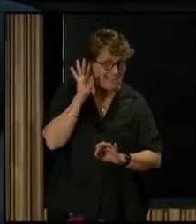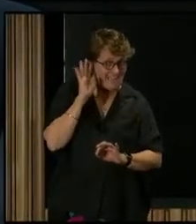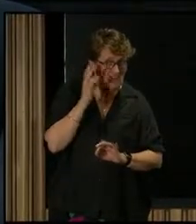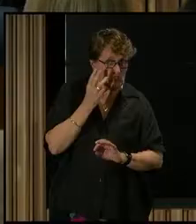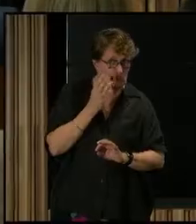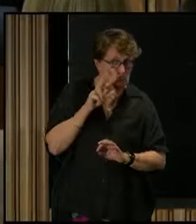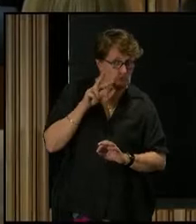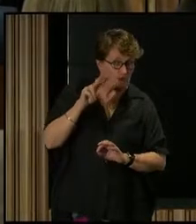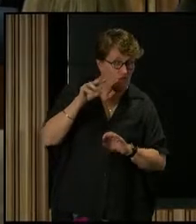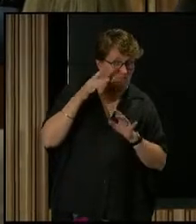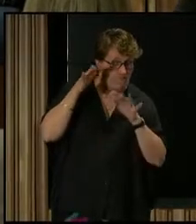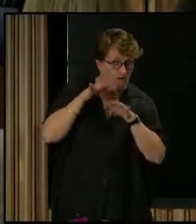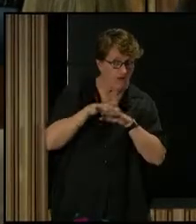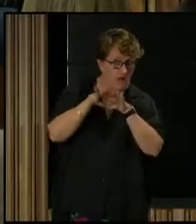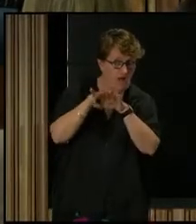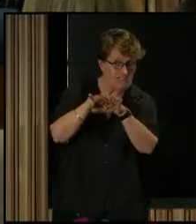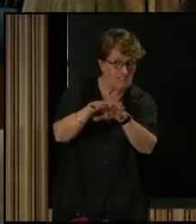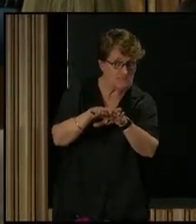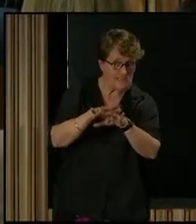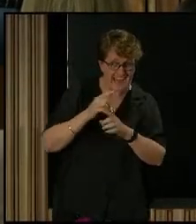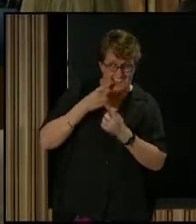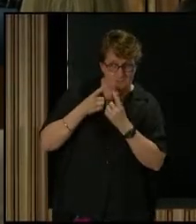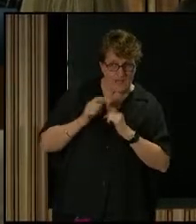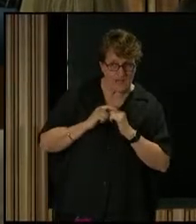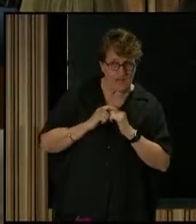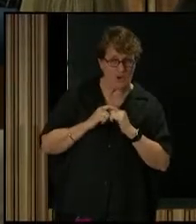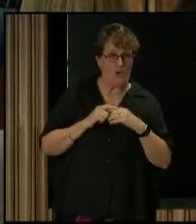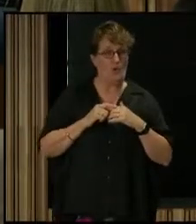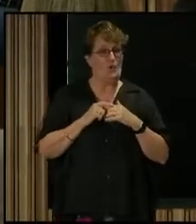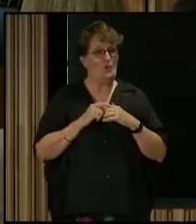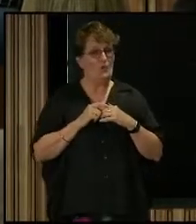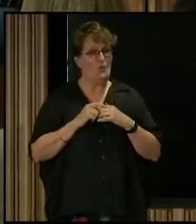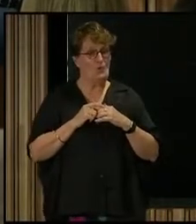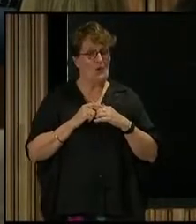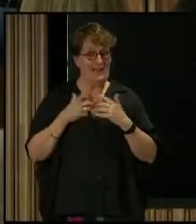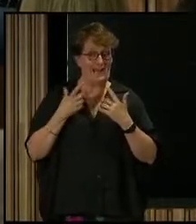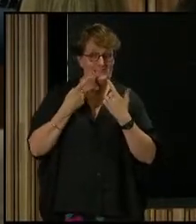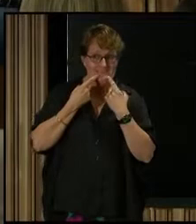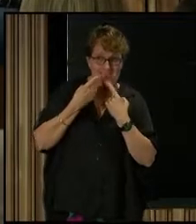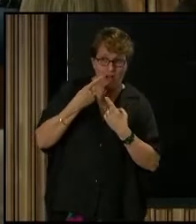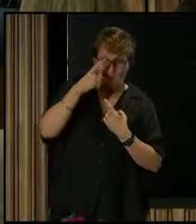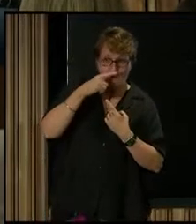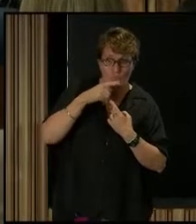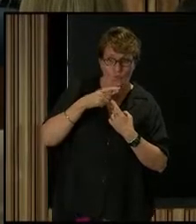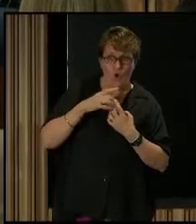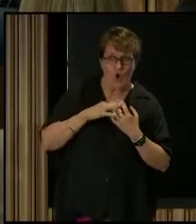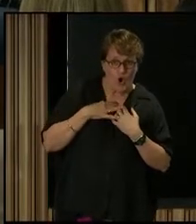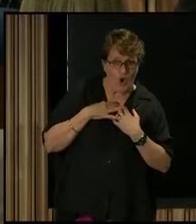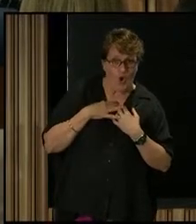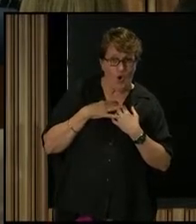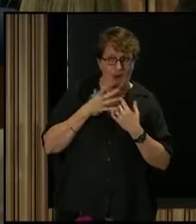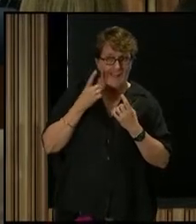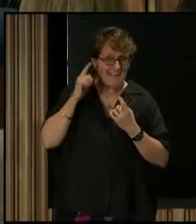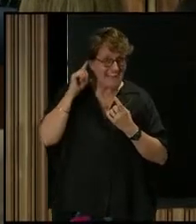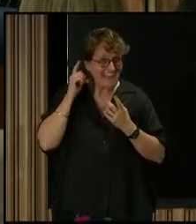harmonies? But the song, well, let me explain them to you. And then that's kind of nice. It's nice to reveal to people, like, what other things exist in this